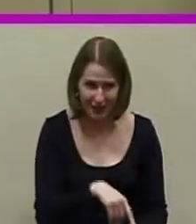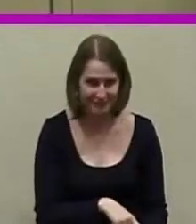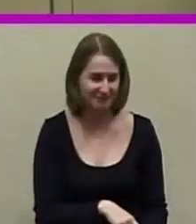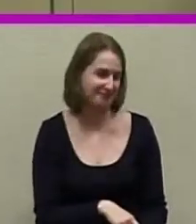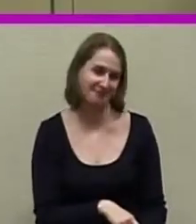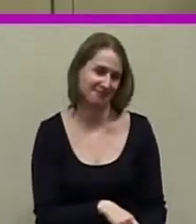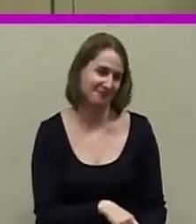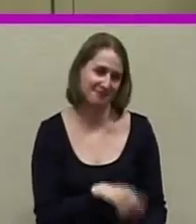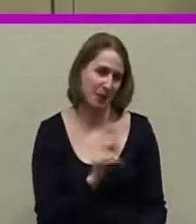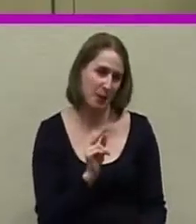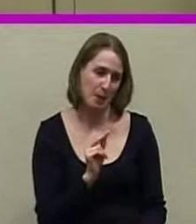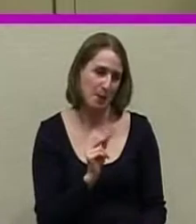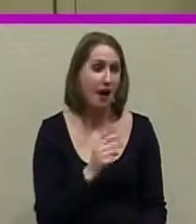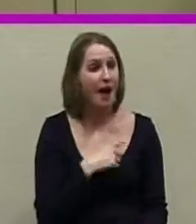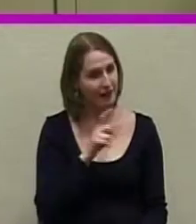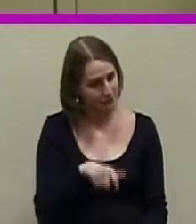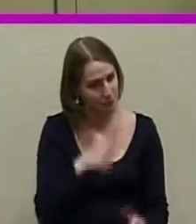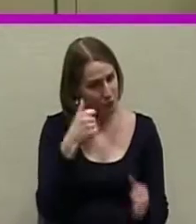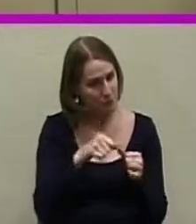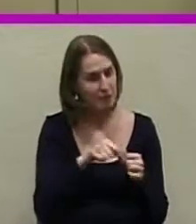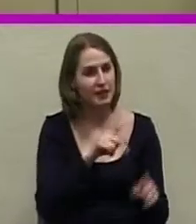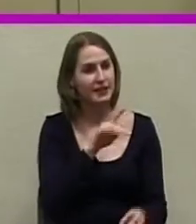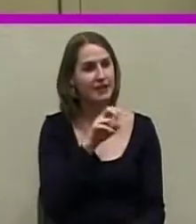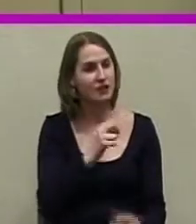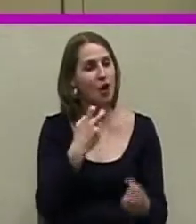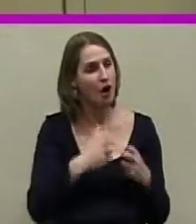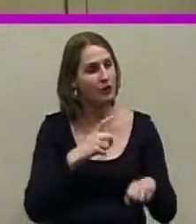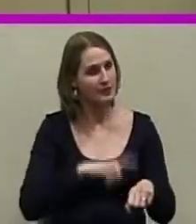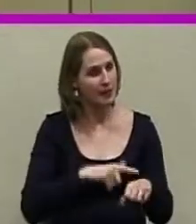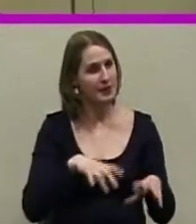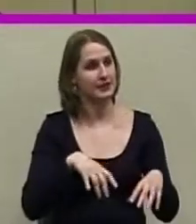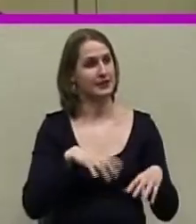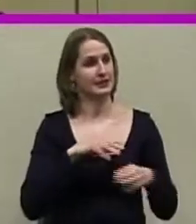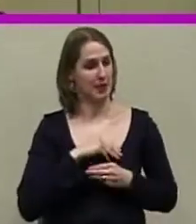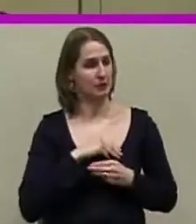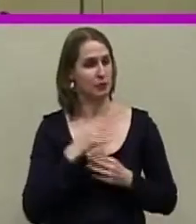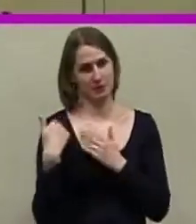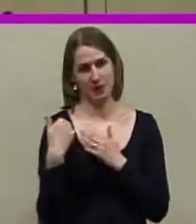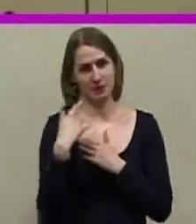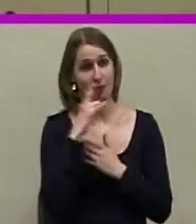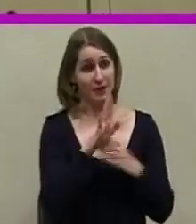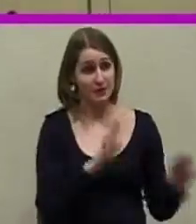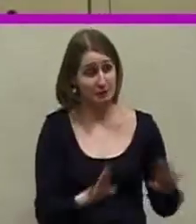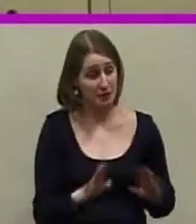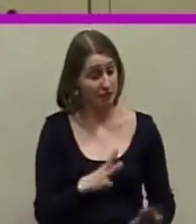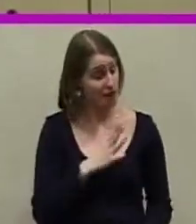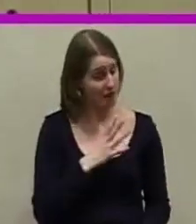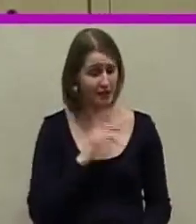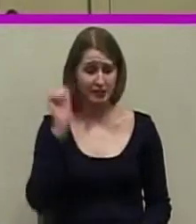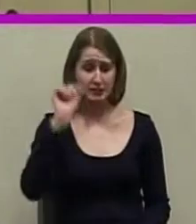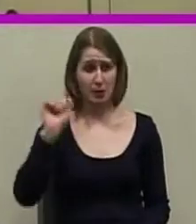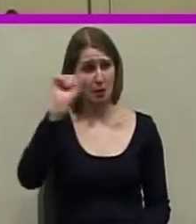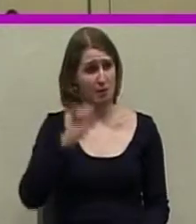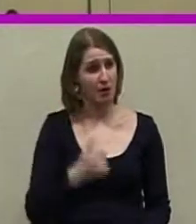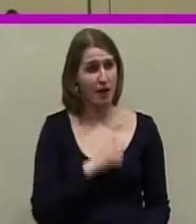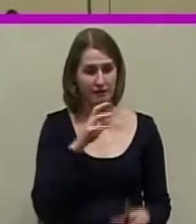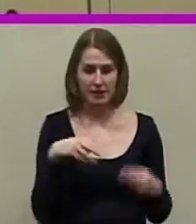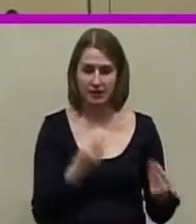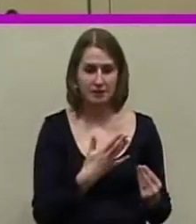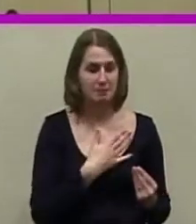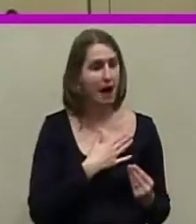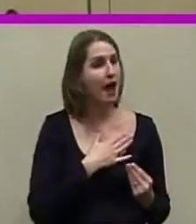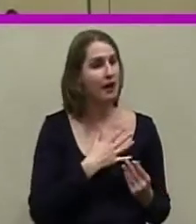No. I have to keep in mind that Kevin has a hard time taking responsibility for his behavior. I take away a mark. I've given my consequence. I don't have to jump